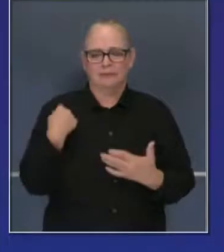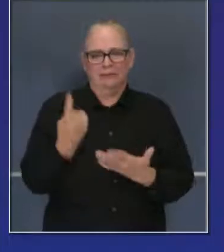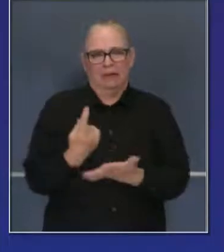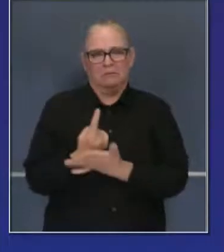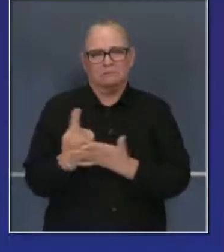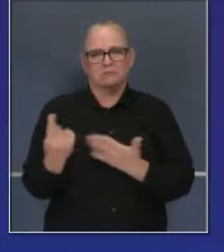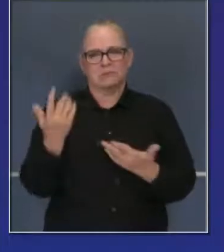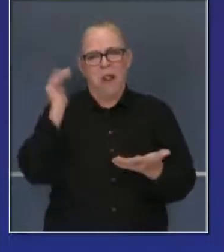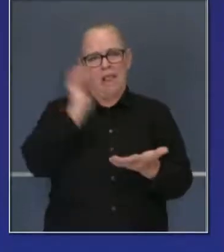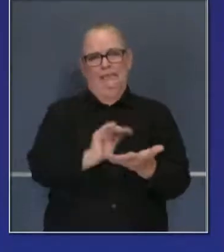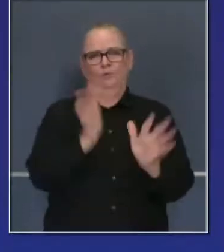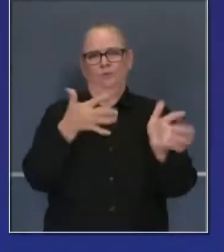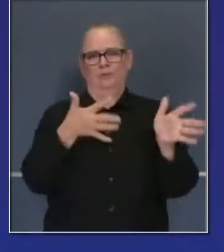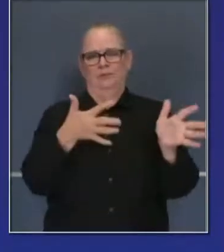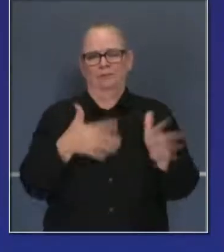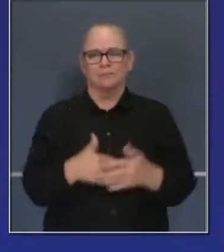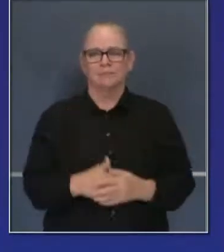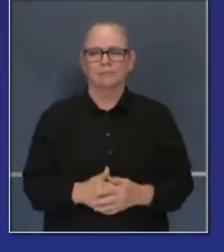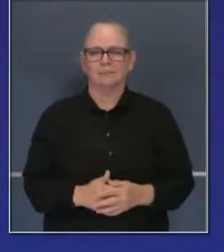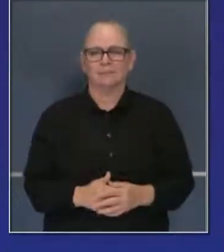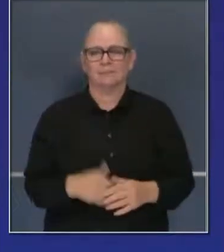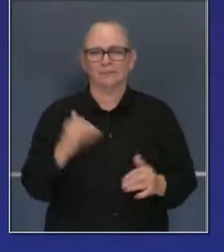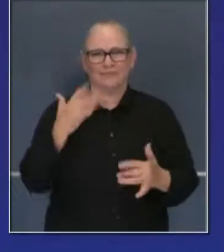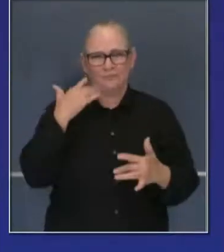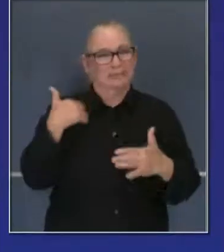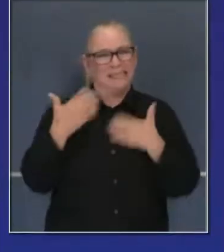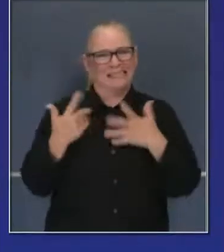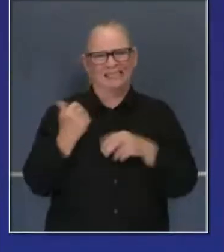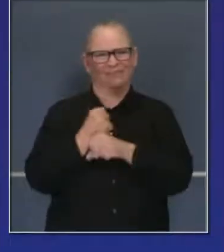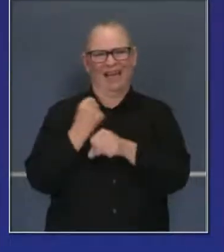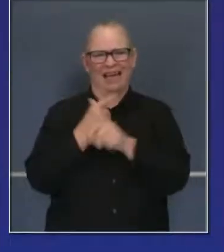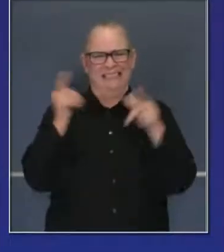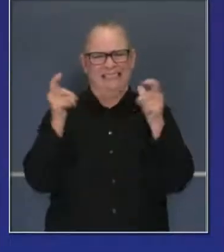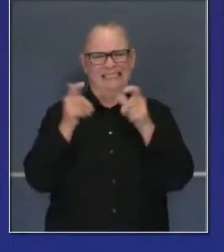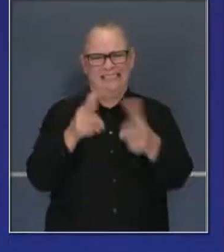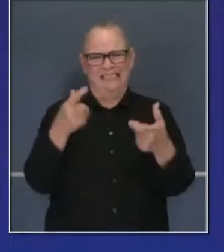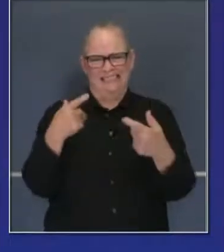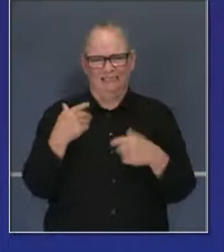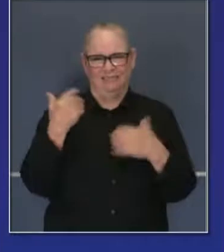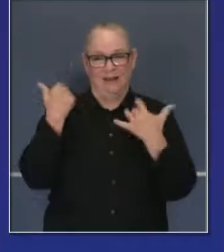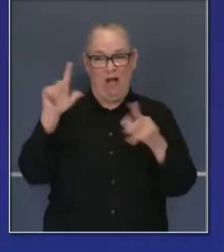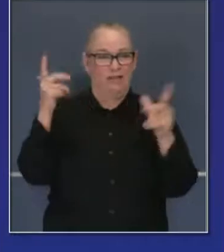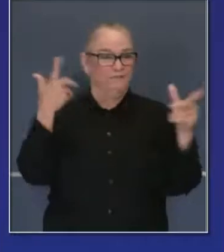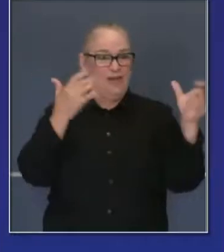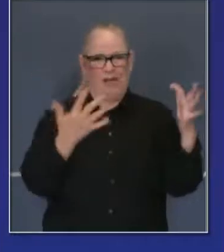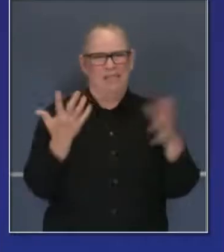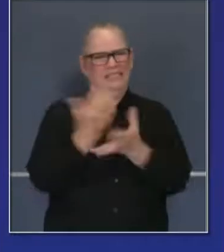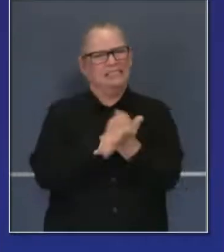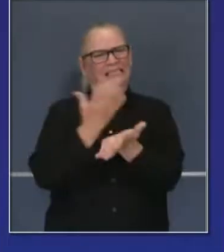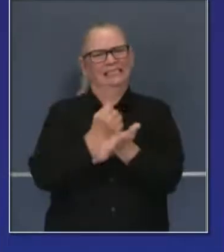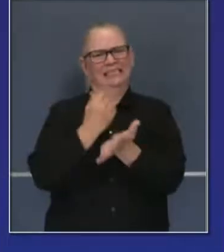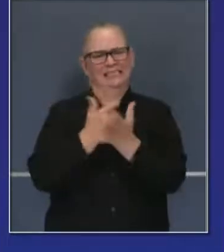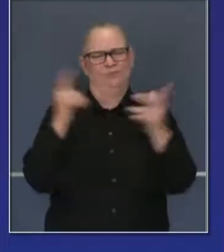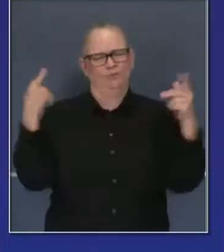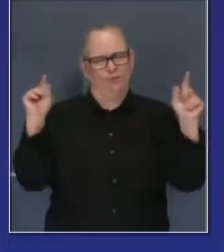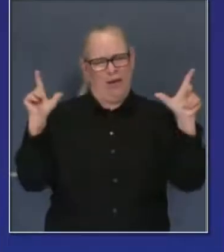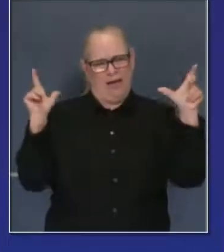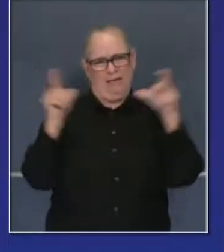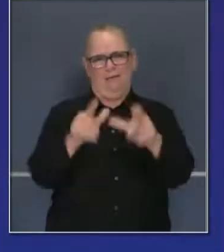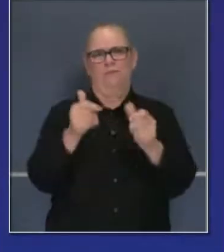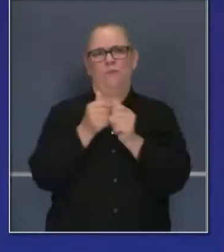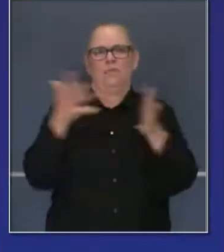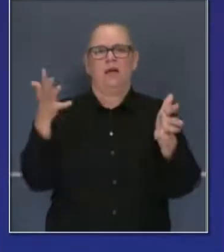consequence, we are making some real progress on these larger complexes. And while it's absolutely true we have an enormous amount of work to